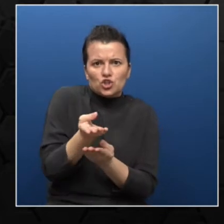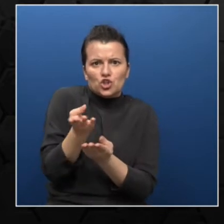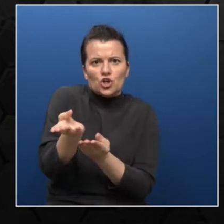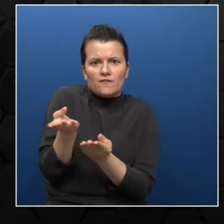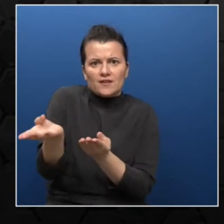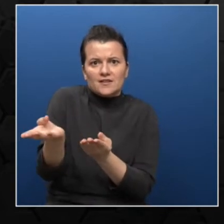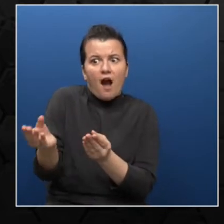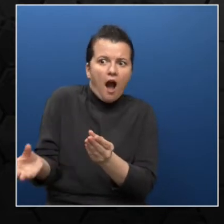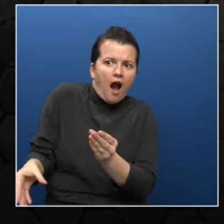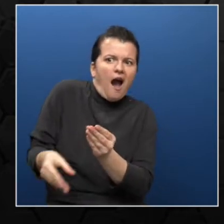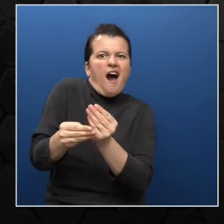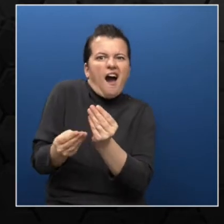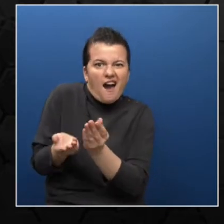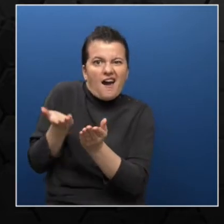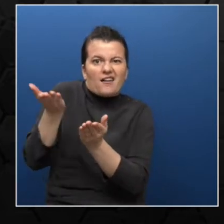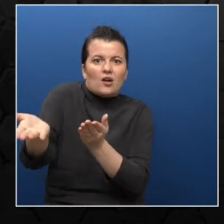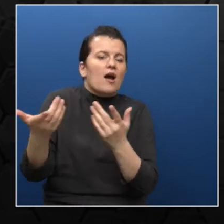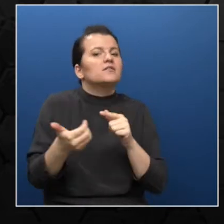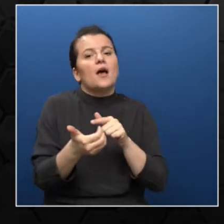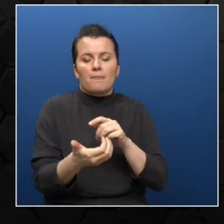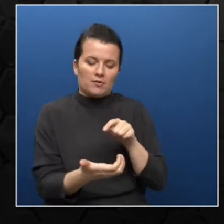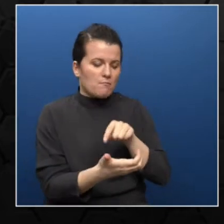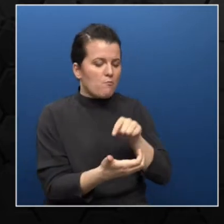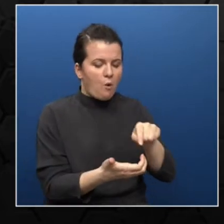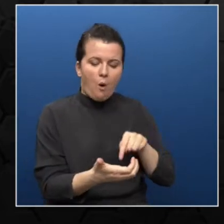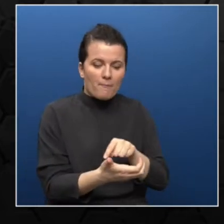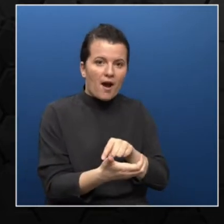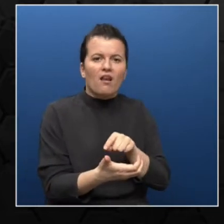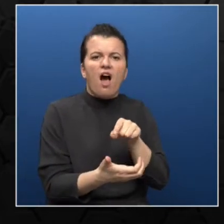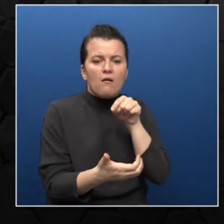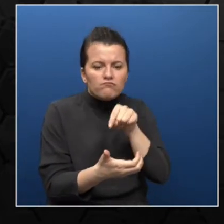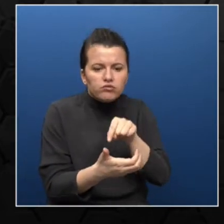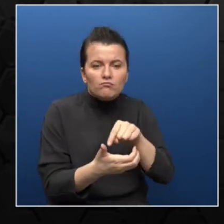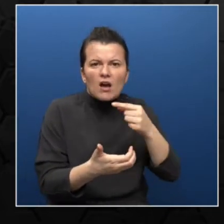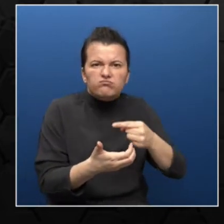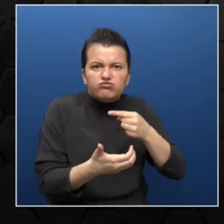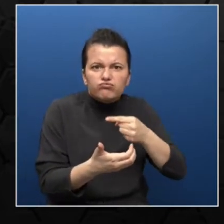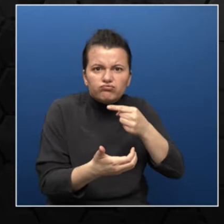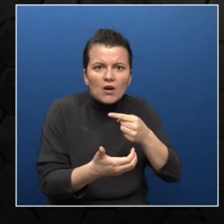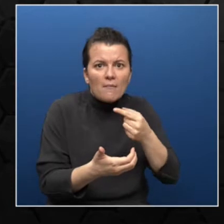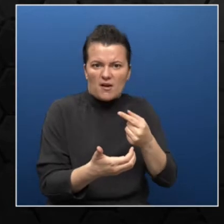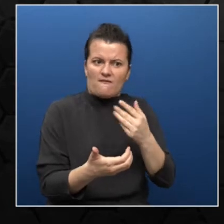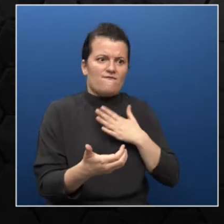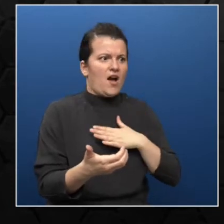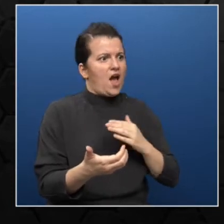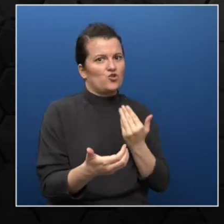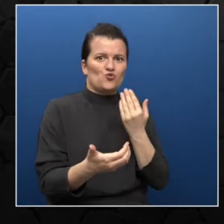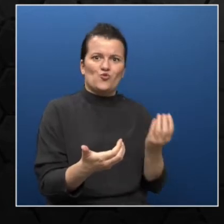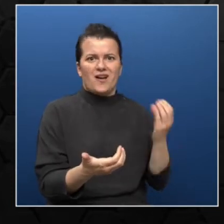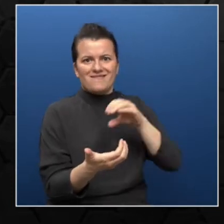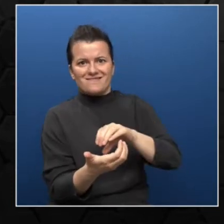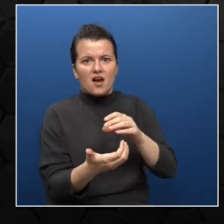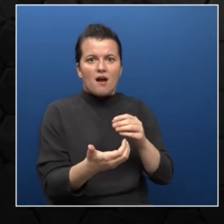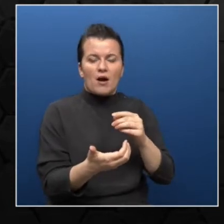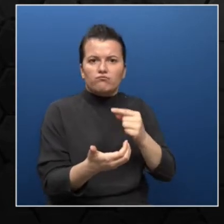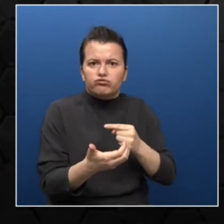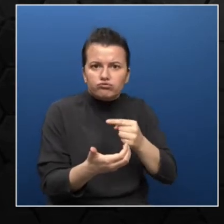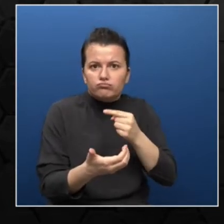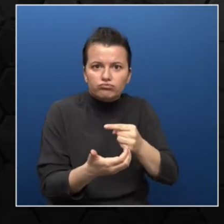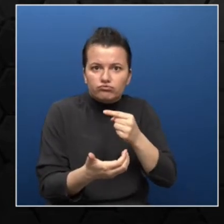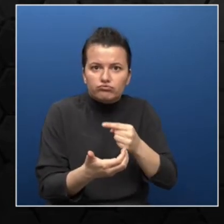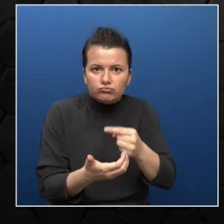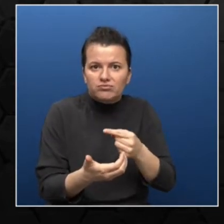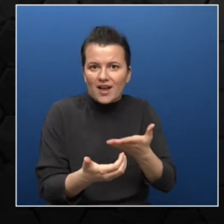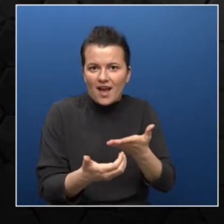experience onto mobile applications. And thus, so what I'm trying to emphasize is the smaller we go, as